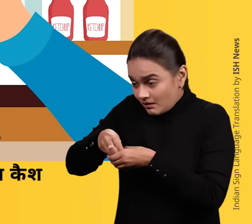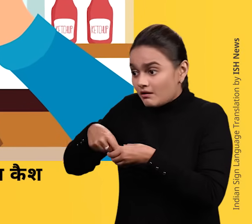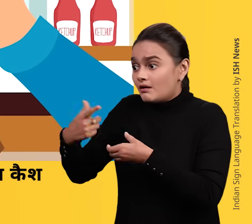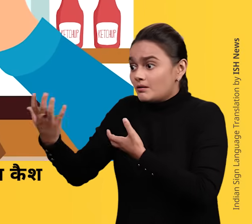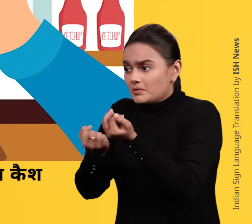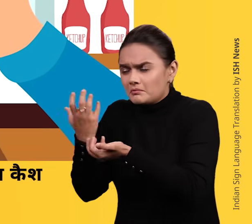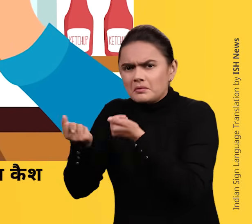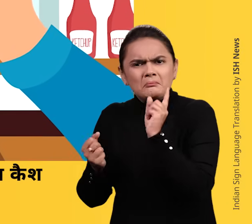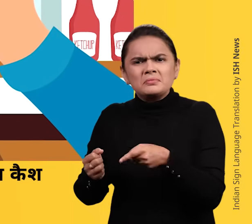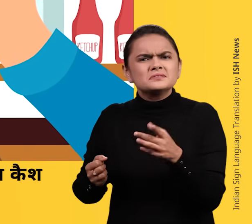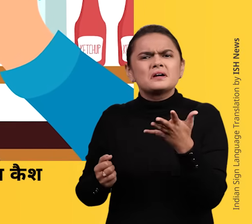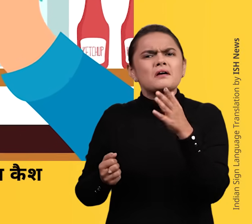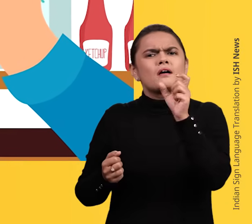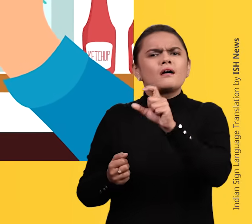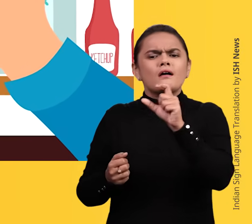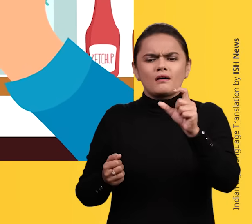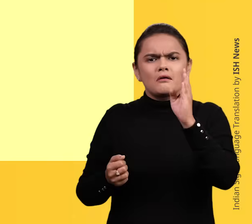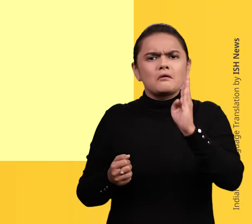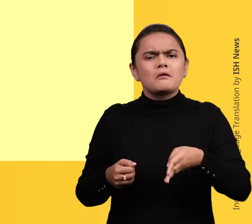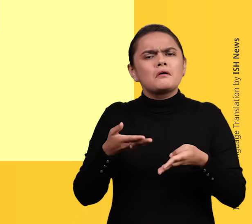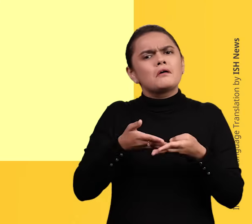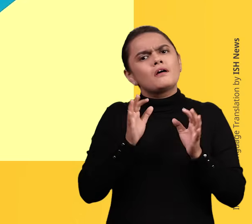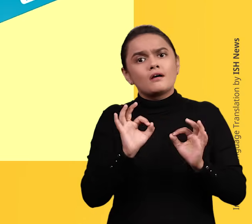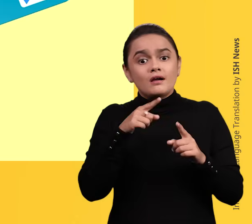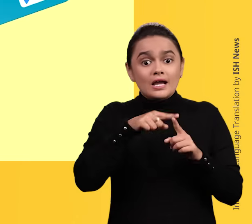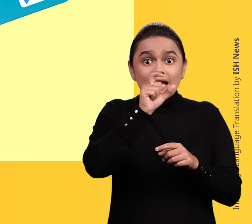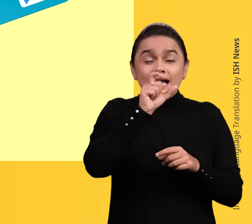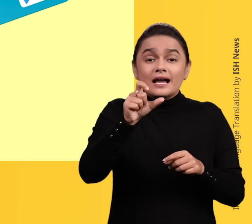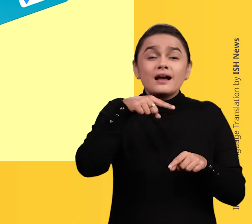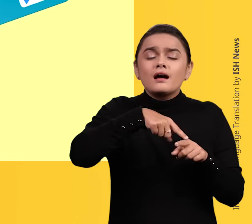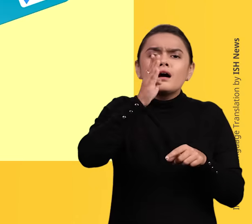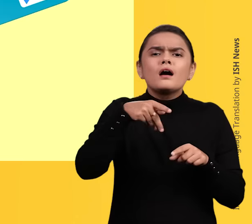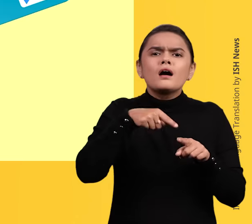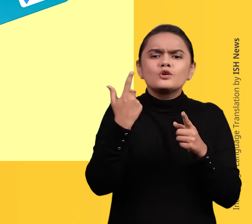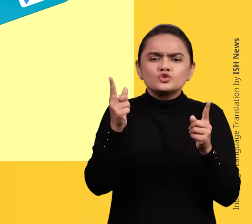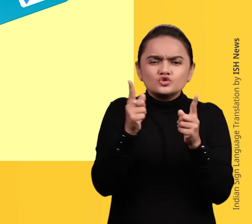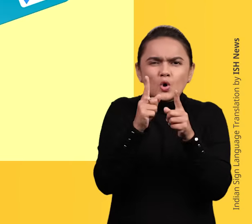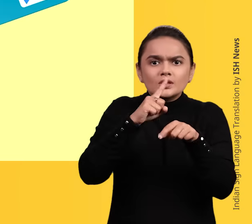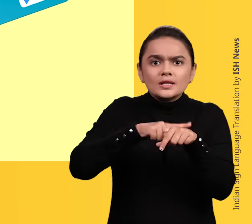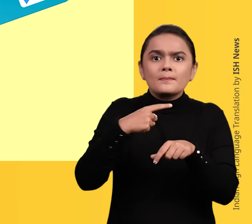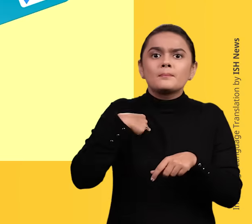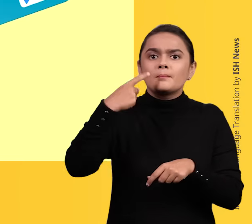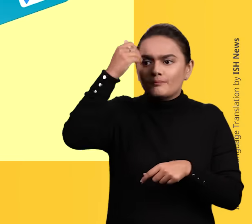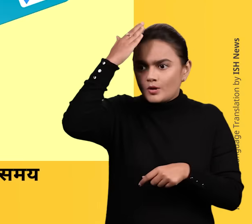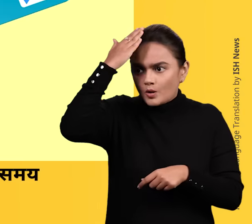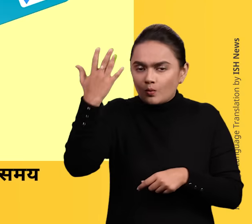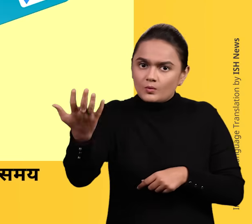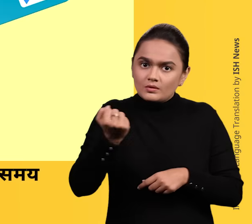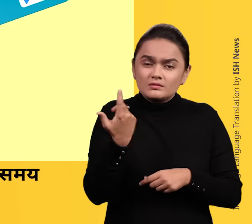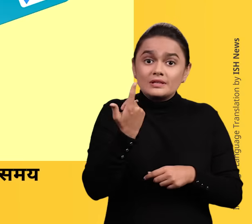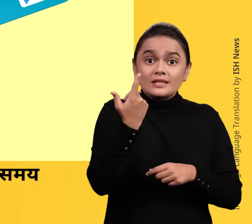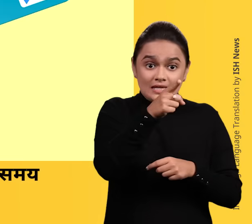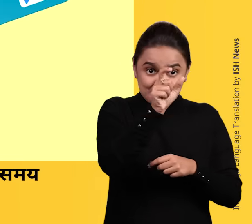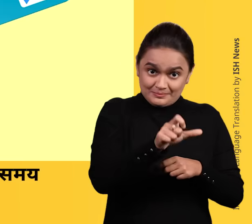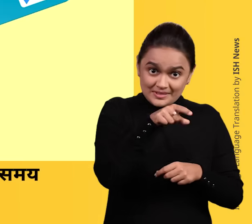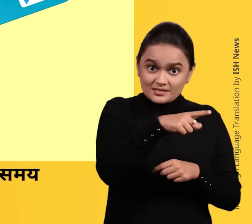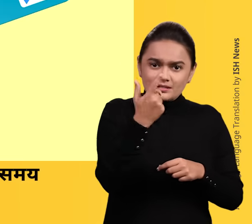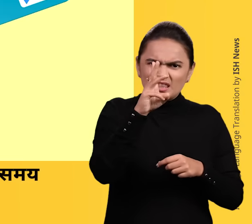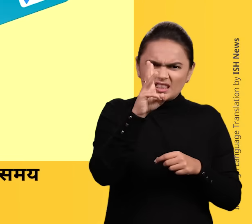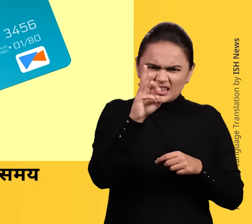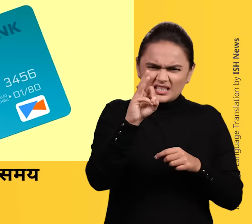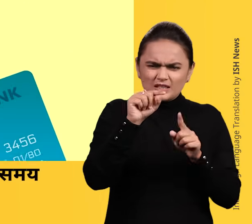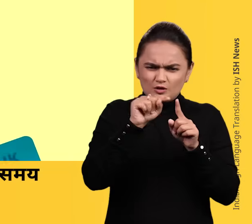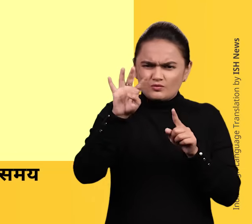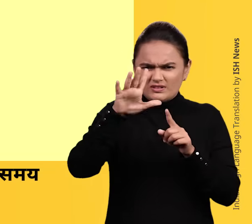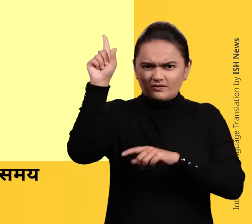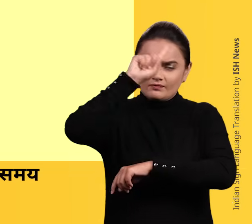the cash to pay for the purchase. The credit card is a form of short-term borrowing wherein one gets 30